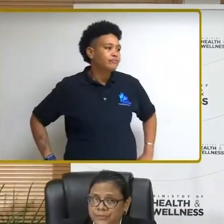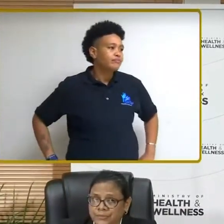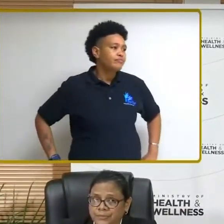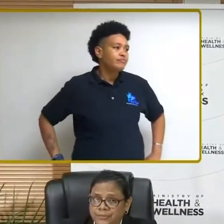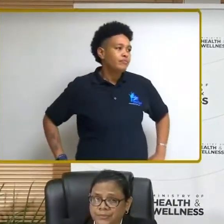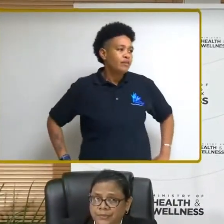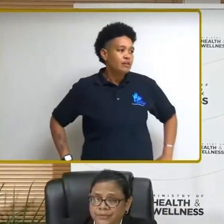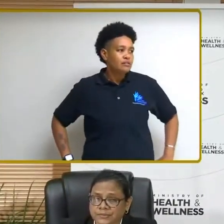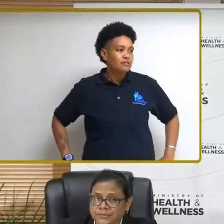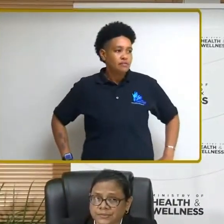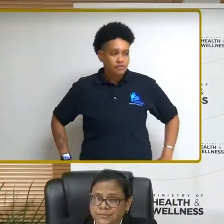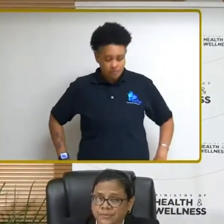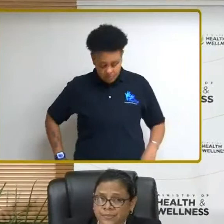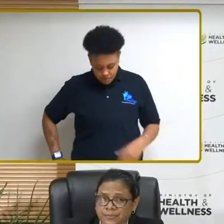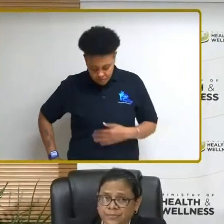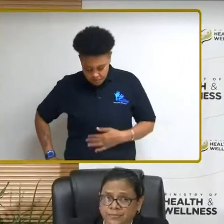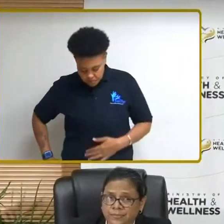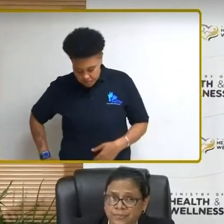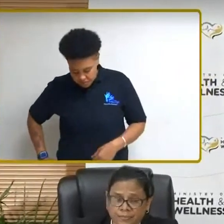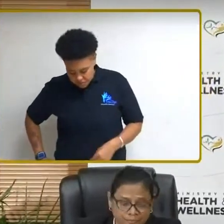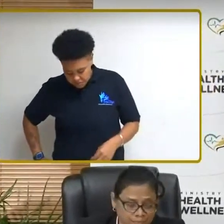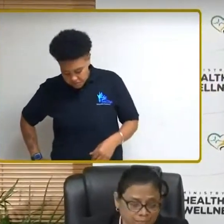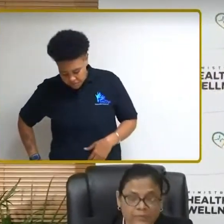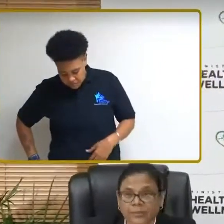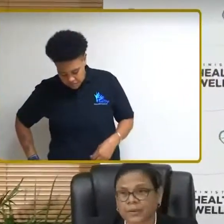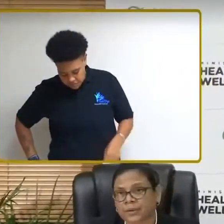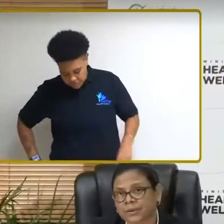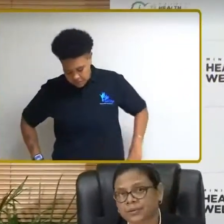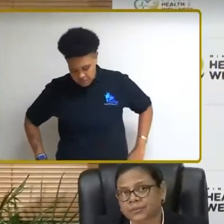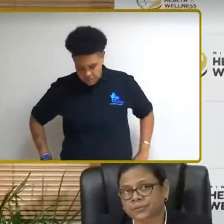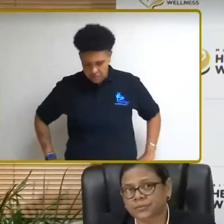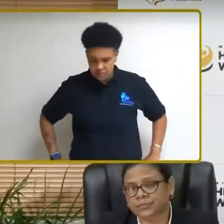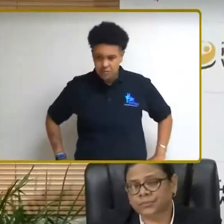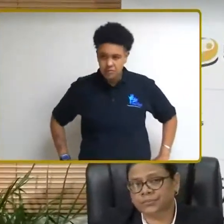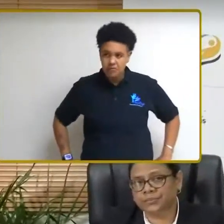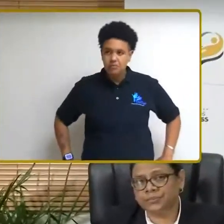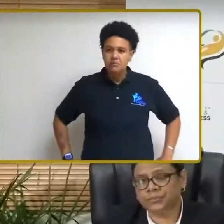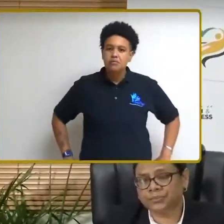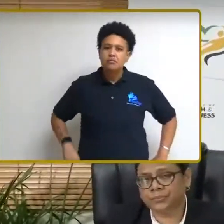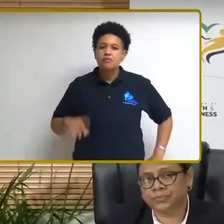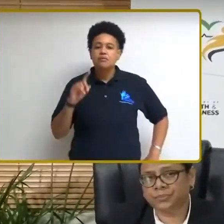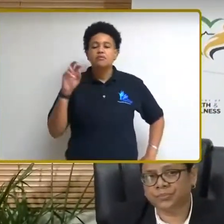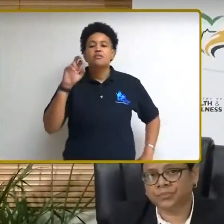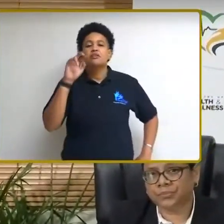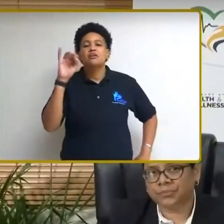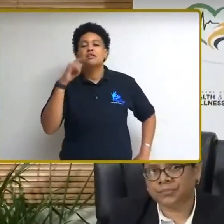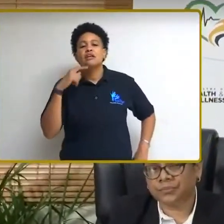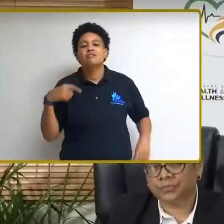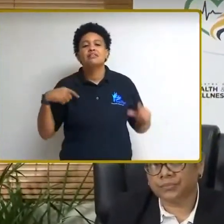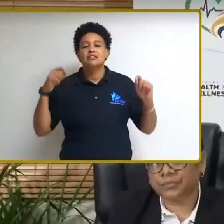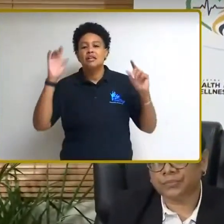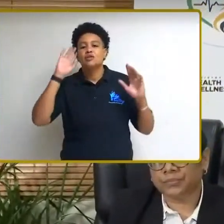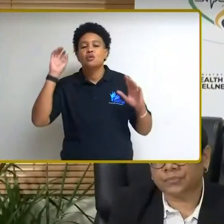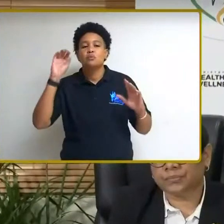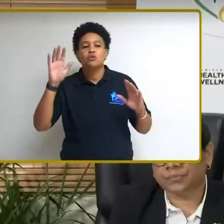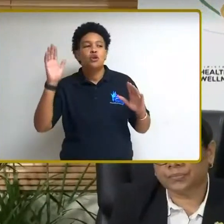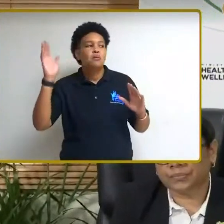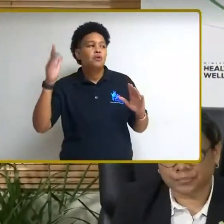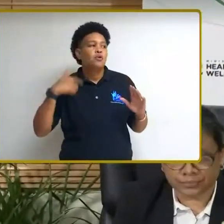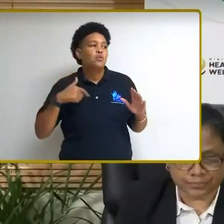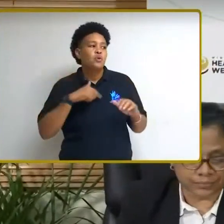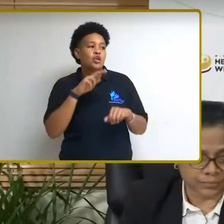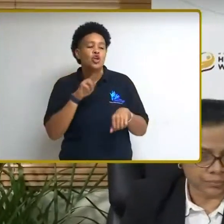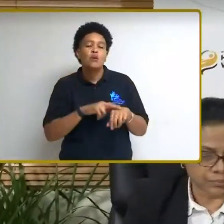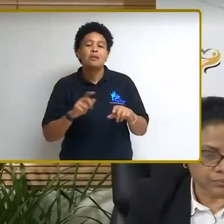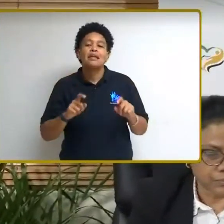I think Dr. Ennis had a slide that she would have put up in her, I'm not sure if she has it now, but we normally